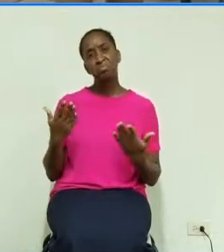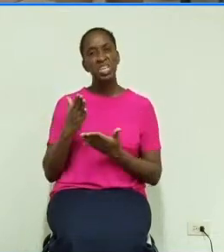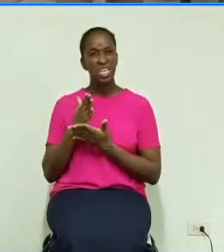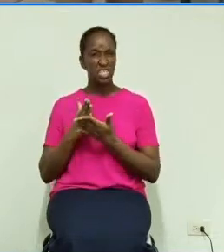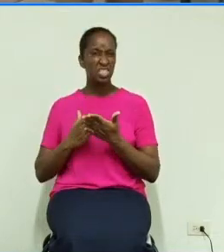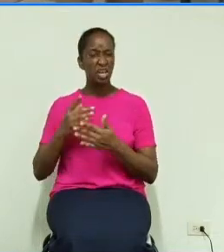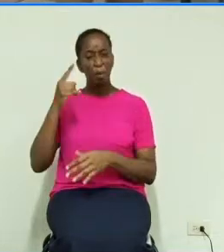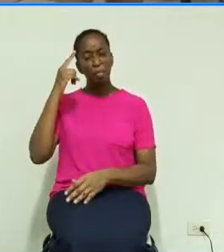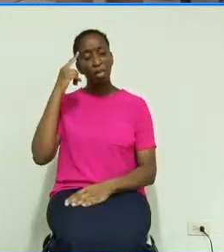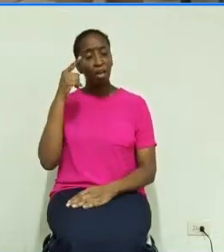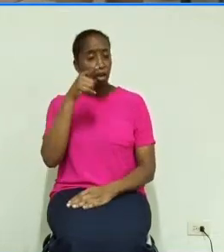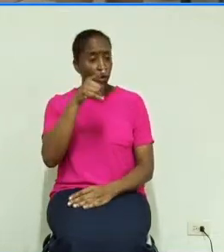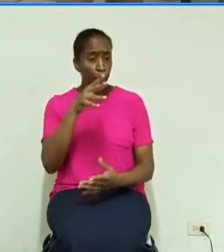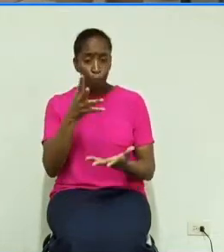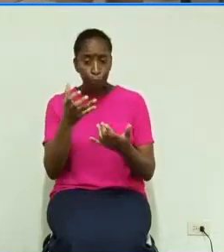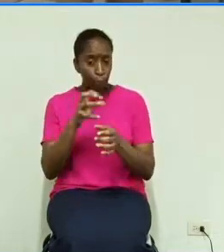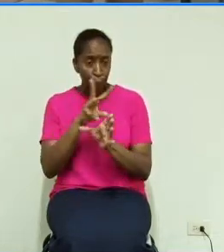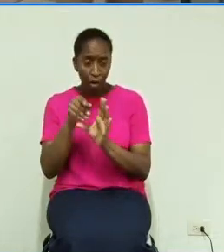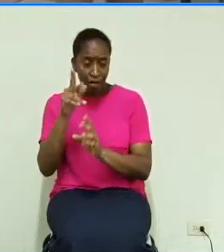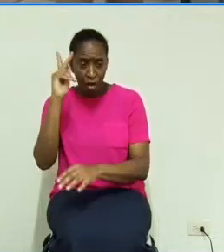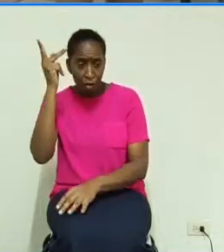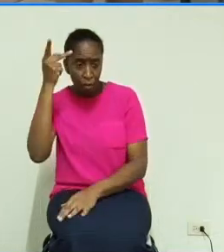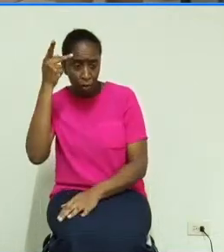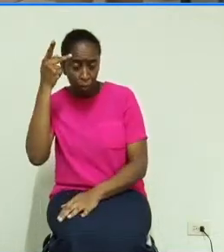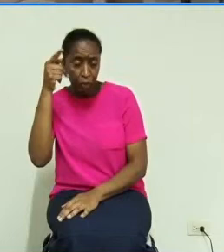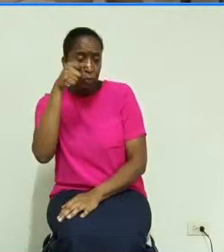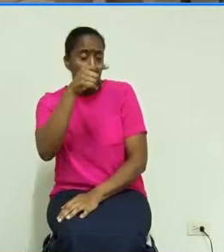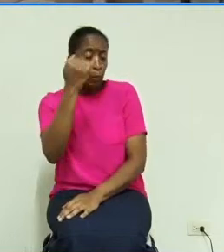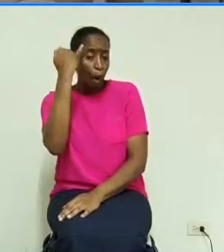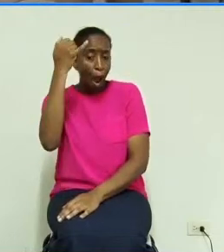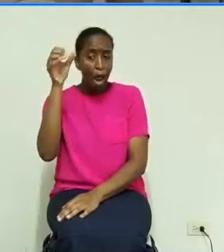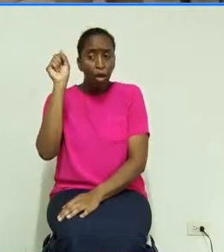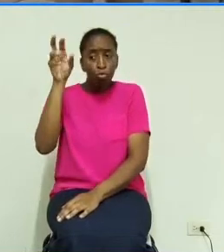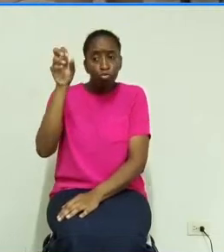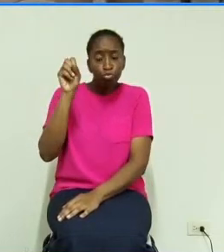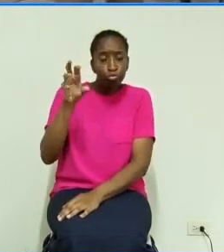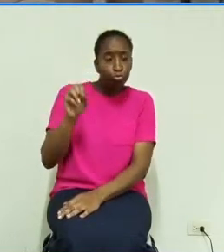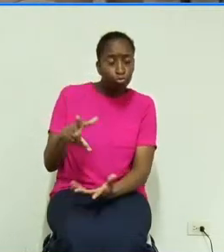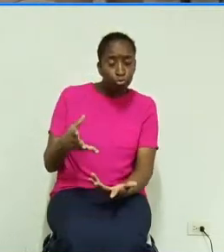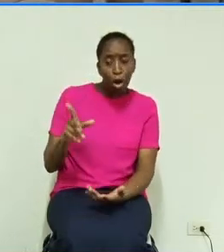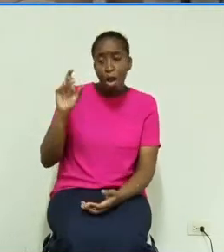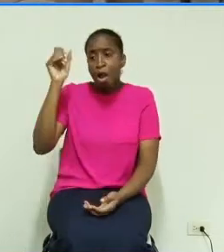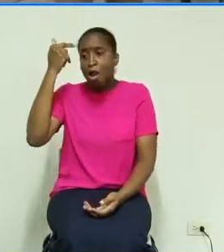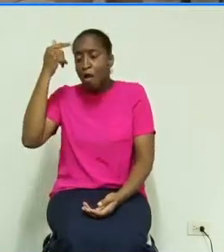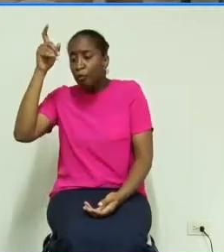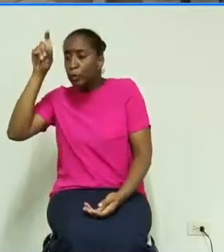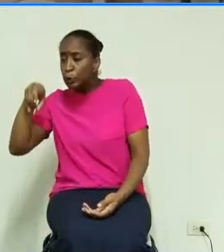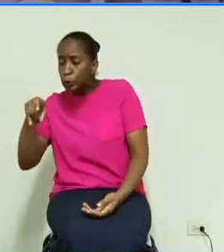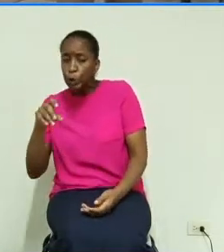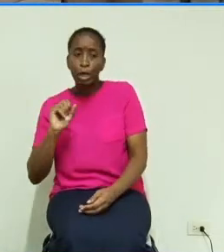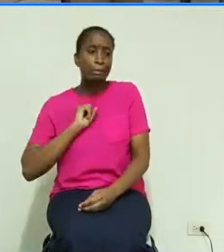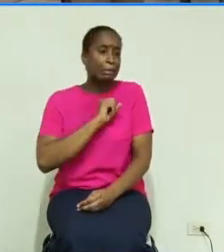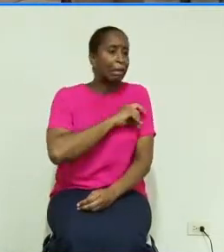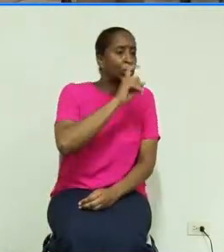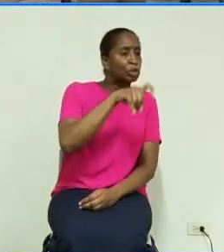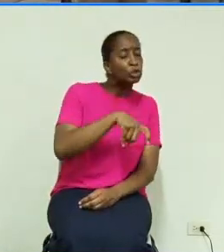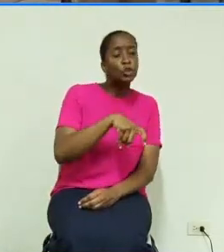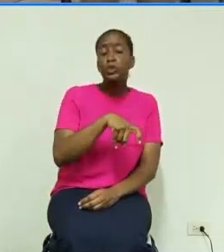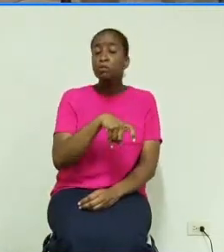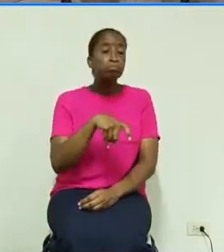there for 10 years, I can tell you why I disagree with that statement or that viewpoint. I disagree